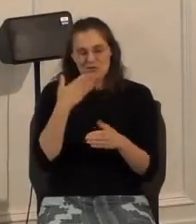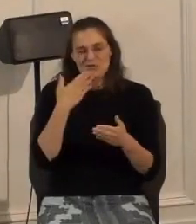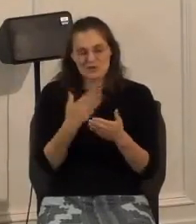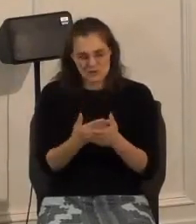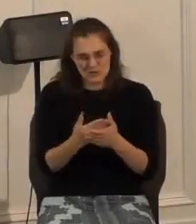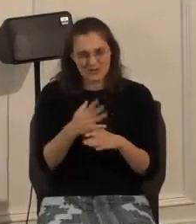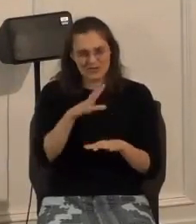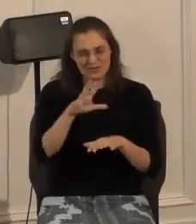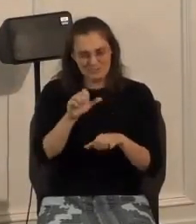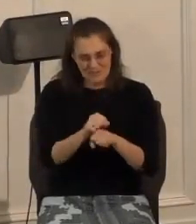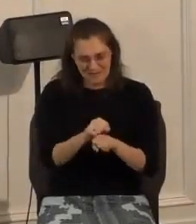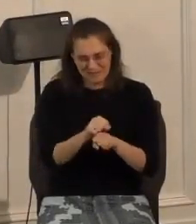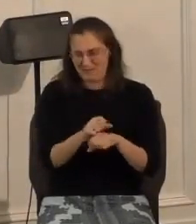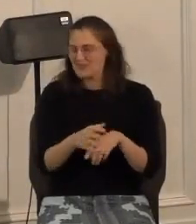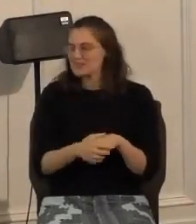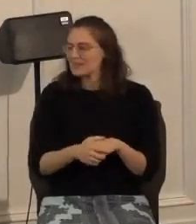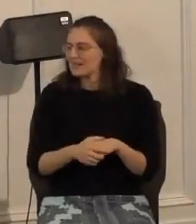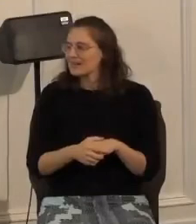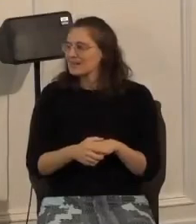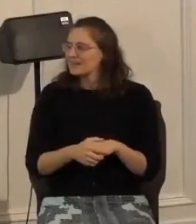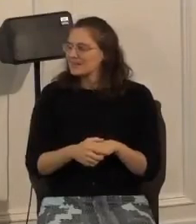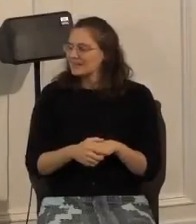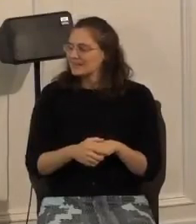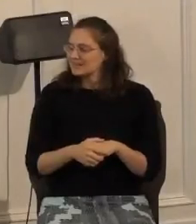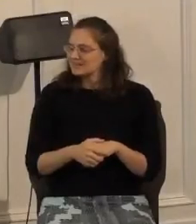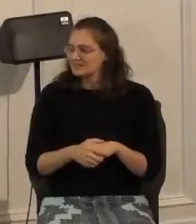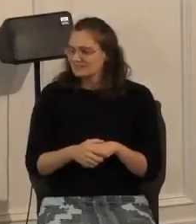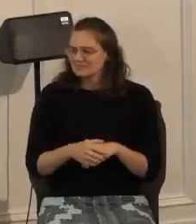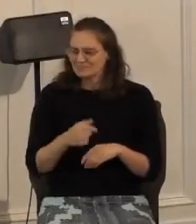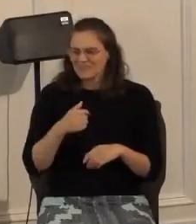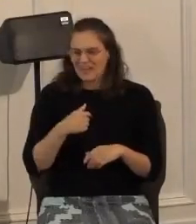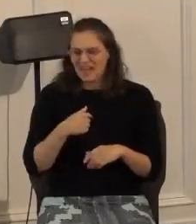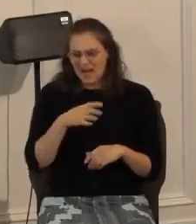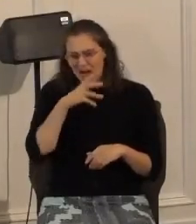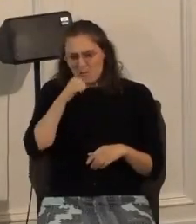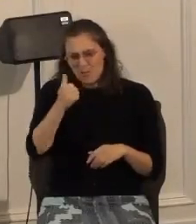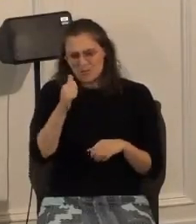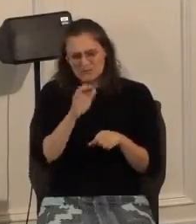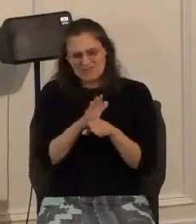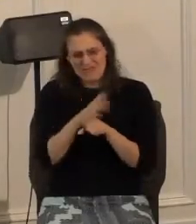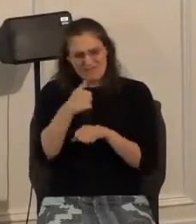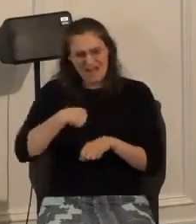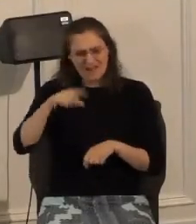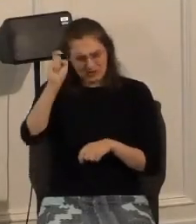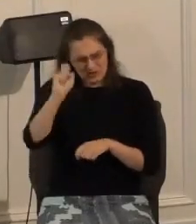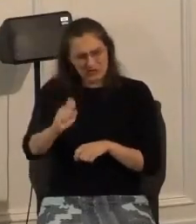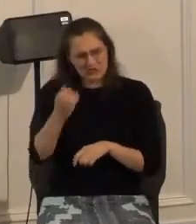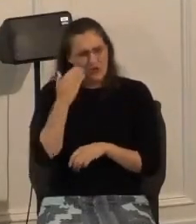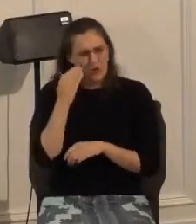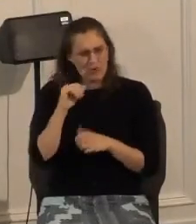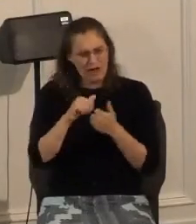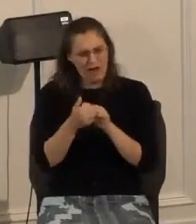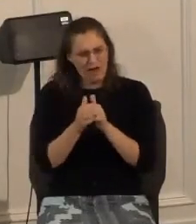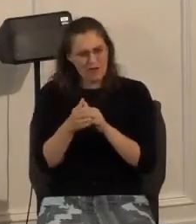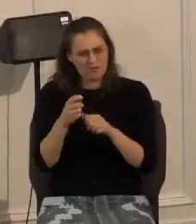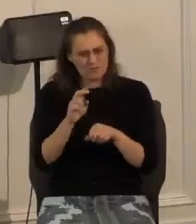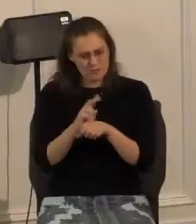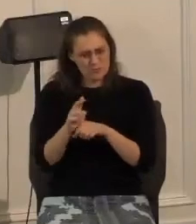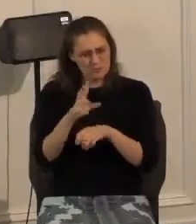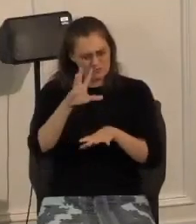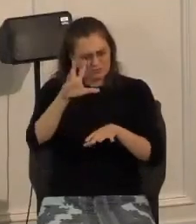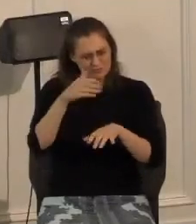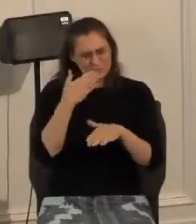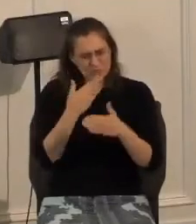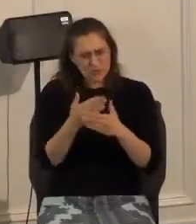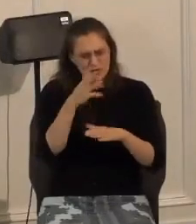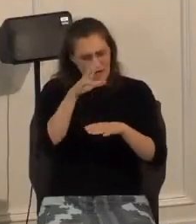Now, how many of you think that I'm probably old enough I should understand and use good manners? Do you think I should? I caught myself not having